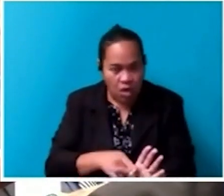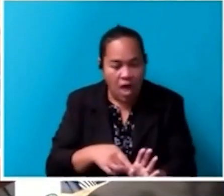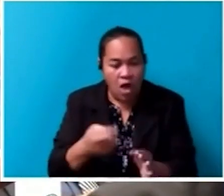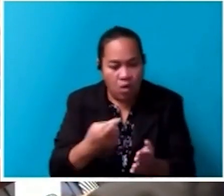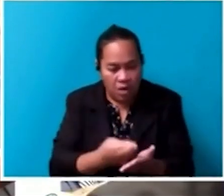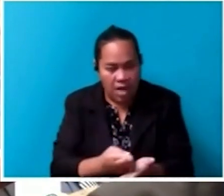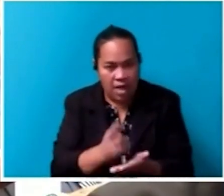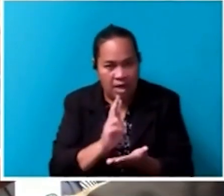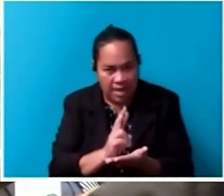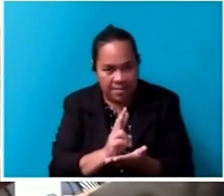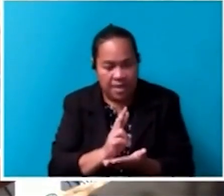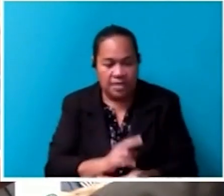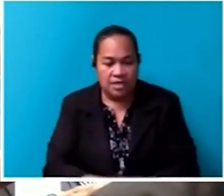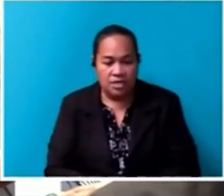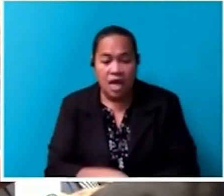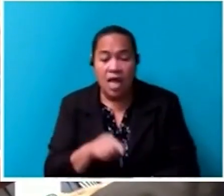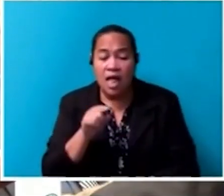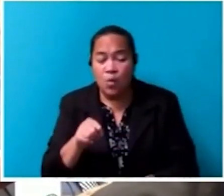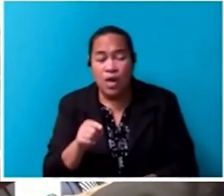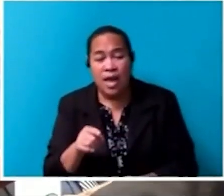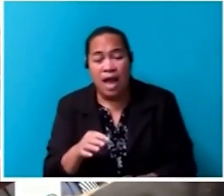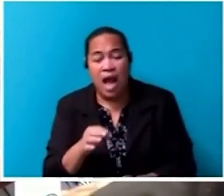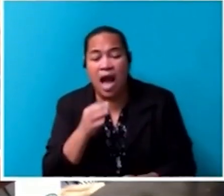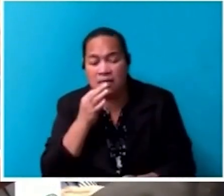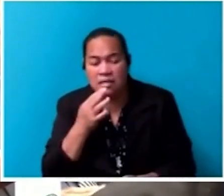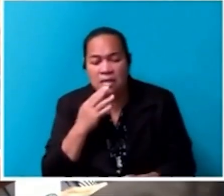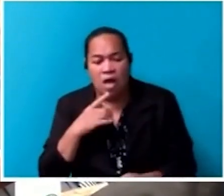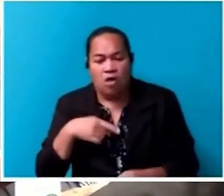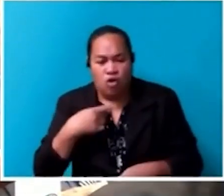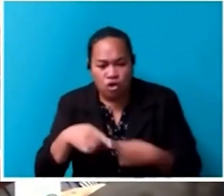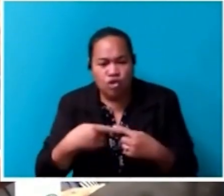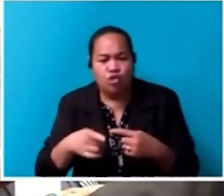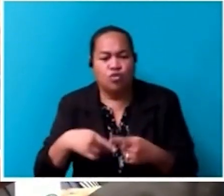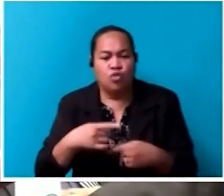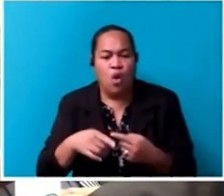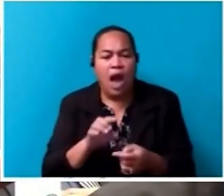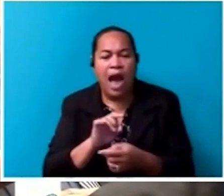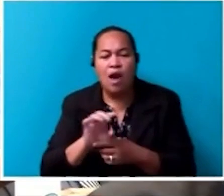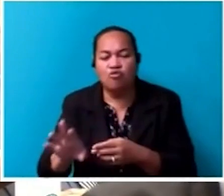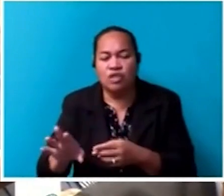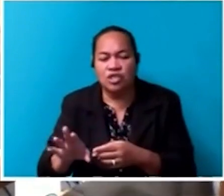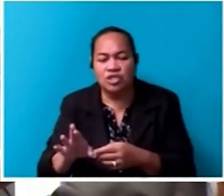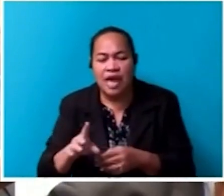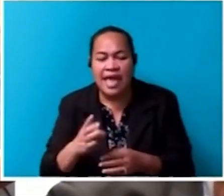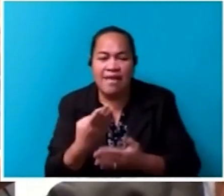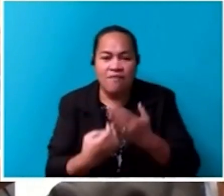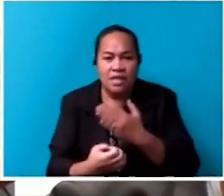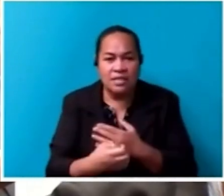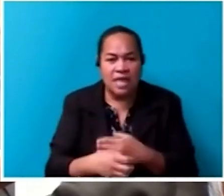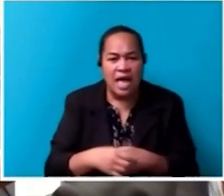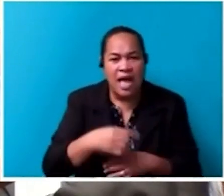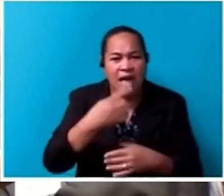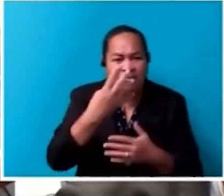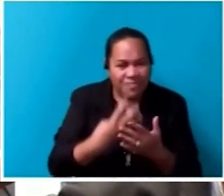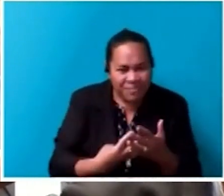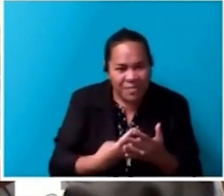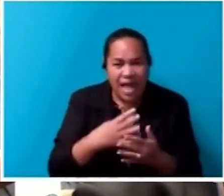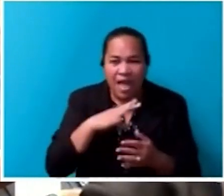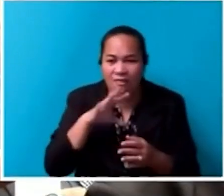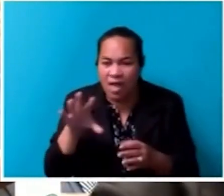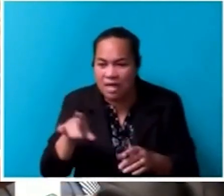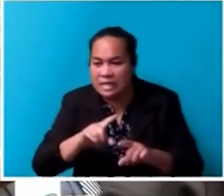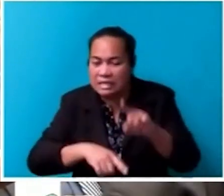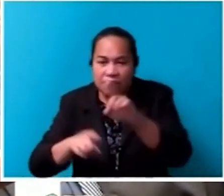The proposed model will include regular outreach events, quarterly events in different towns and cities to